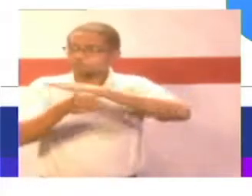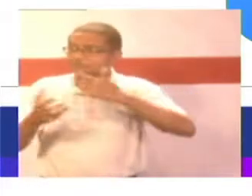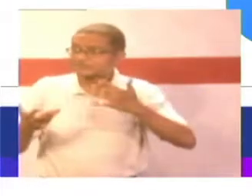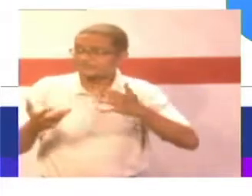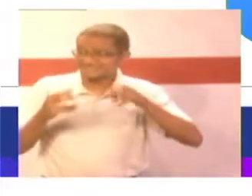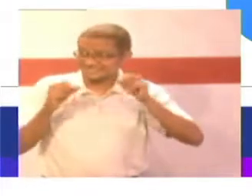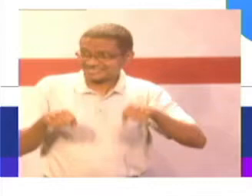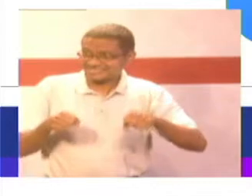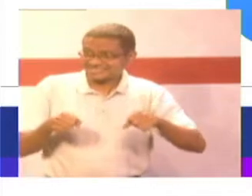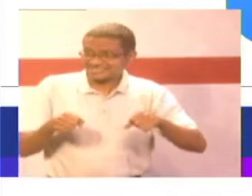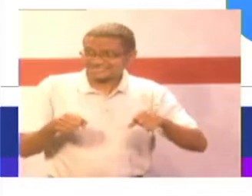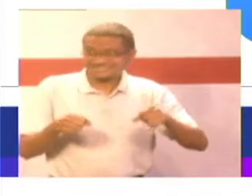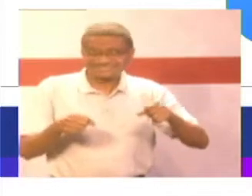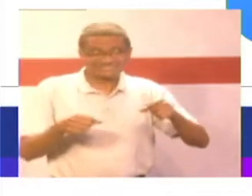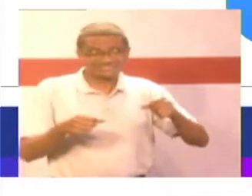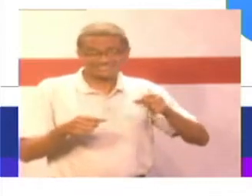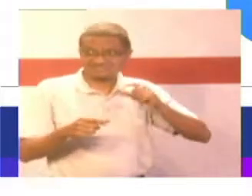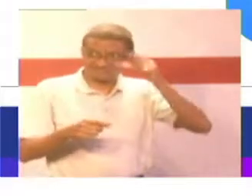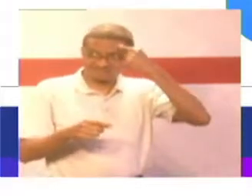a countrywide lockdown?